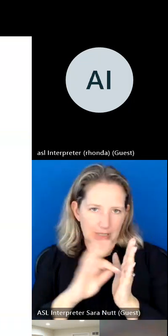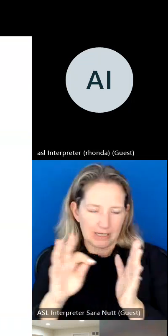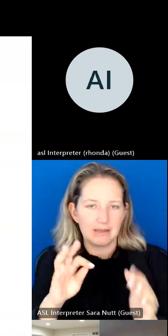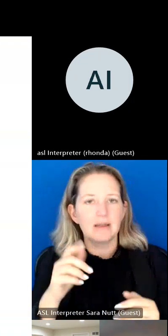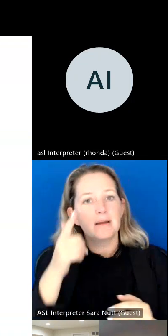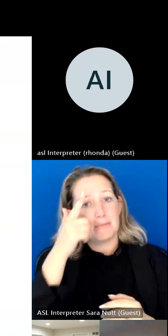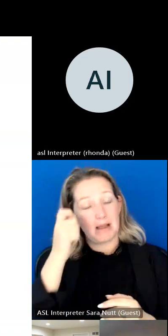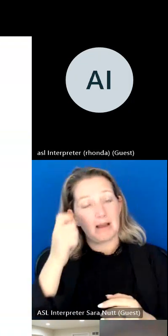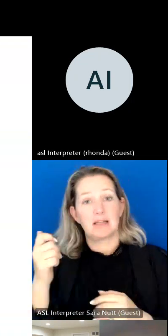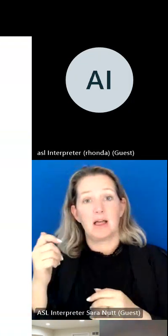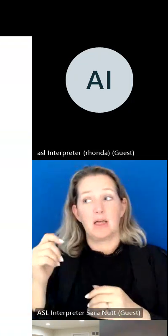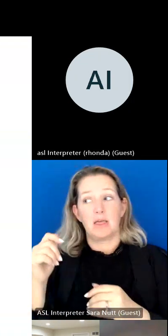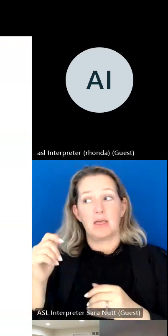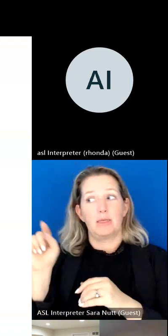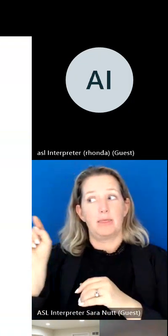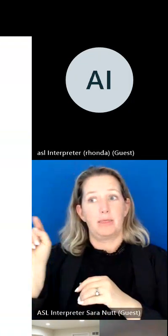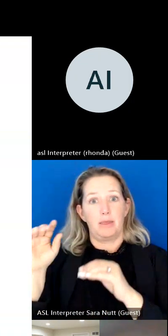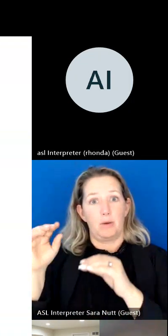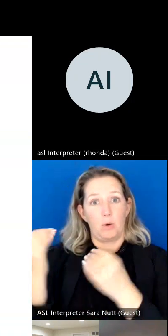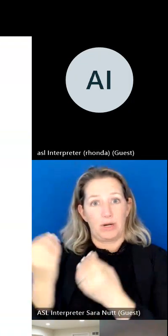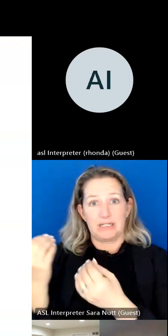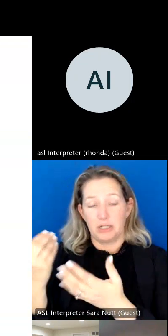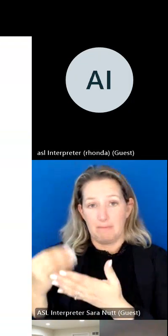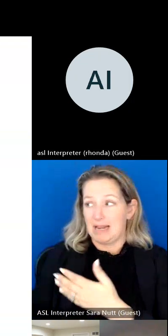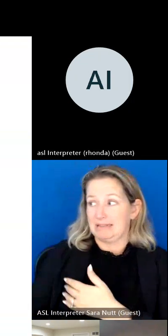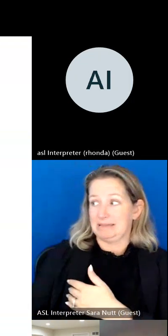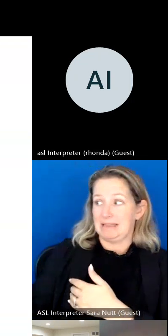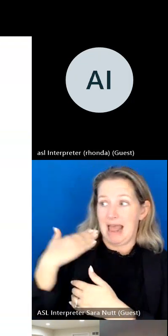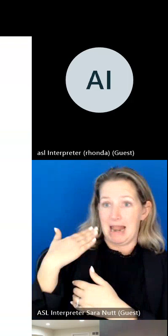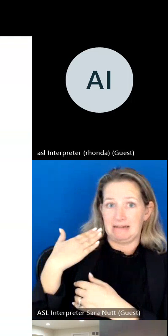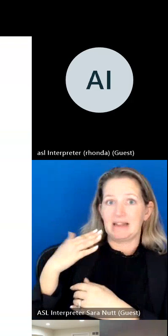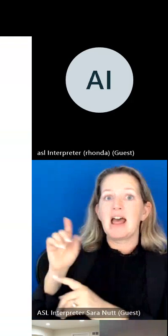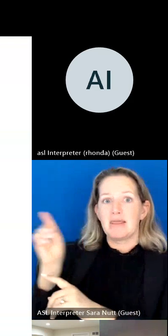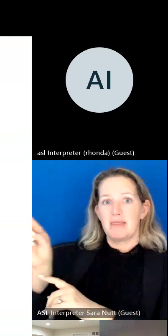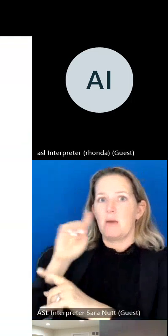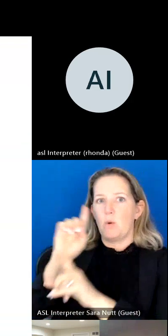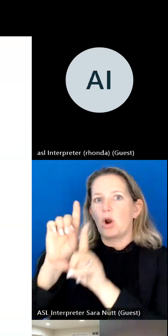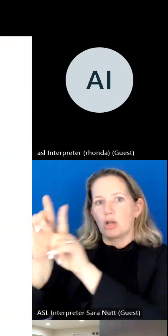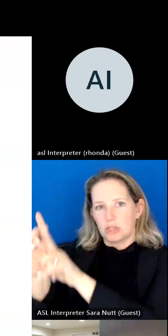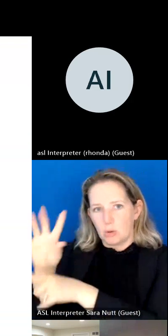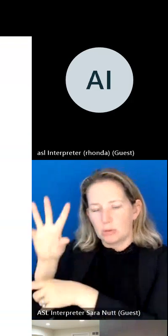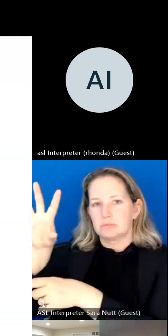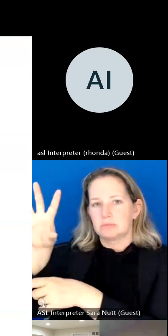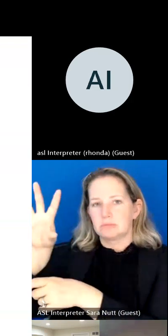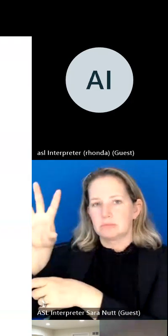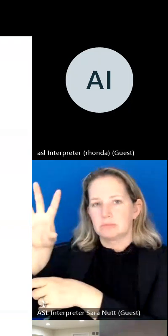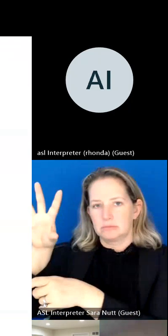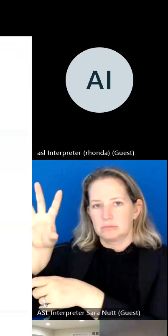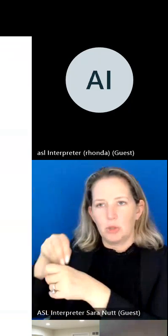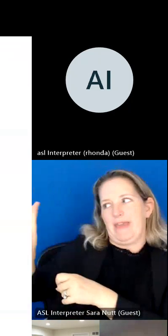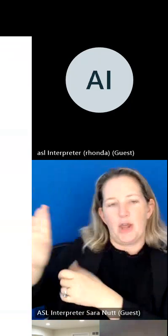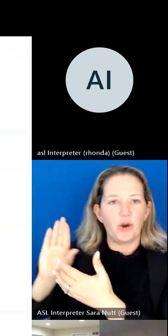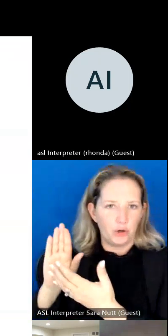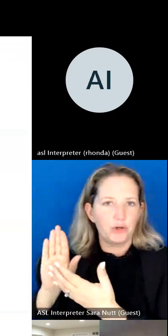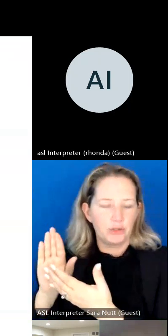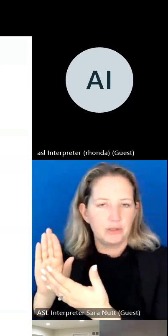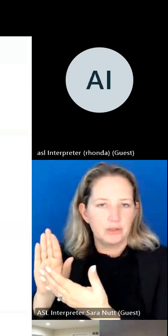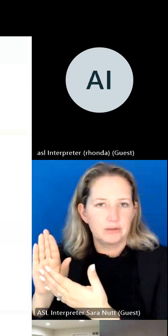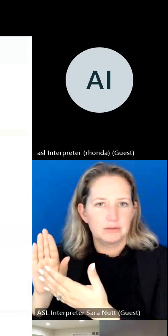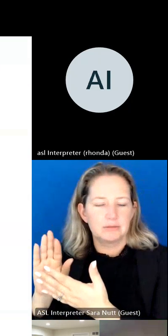receiving organization would count it. So you need to go to net to show just what the total budget authority